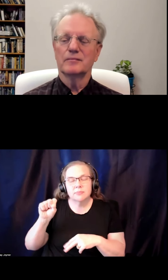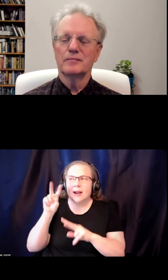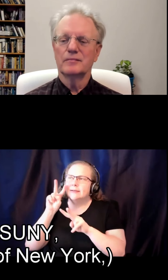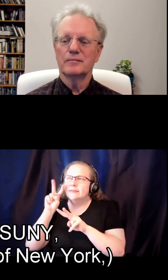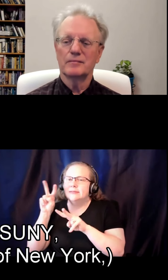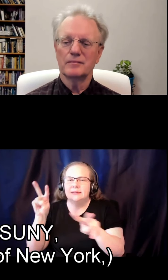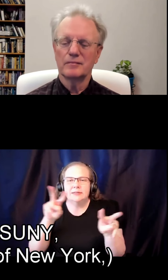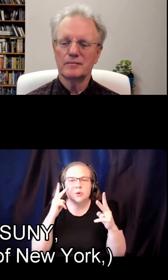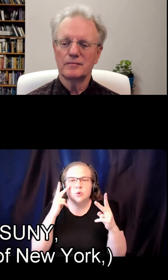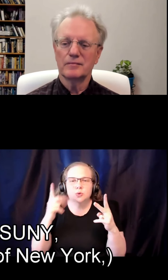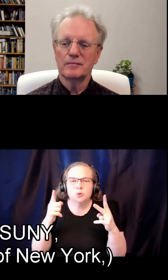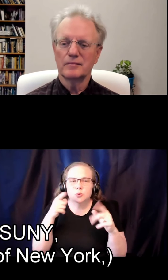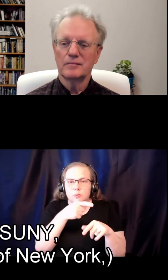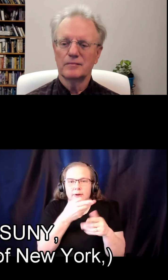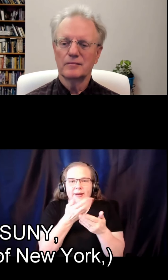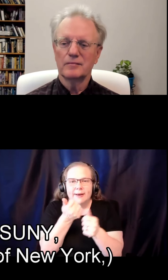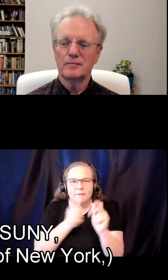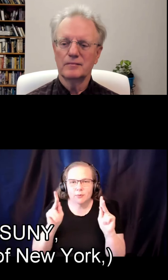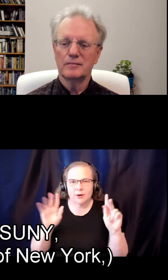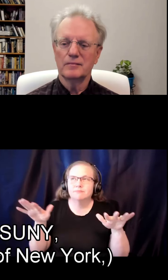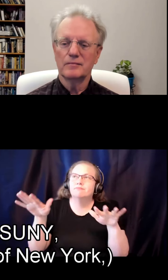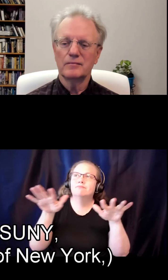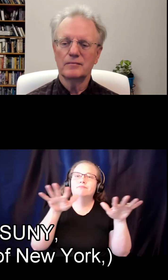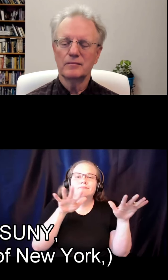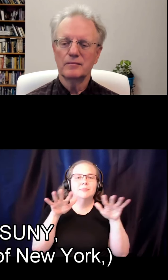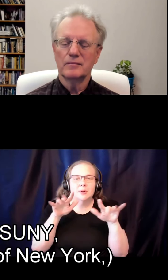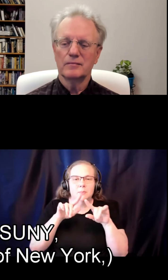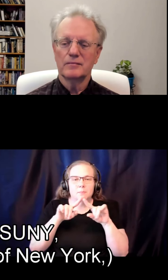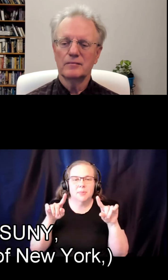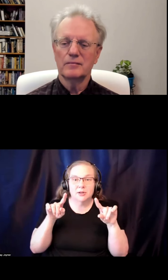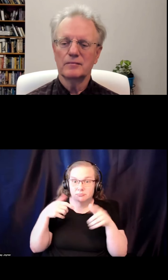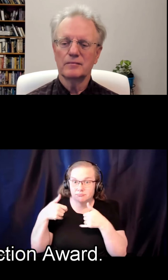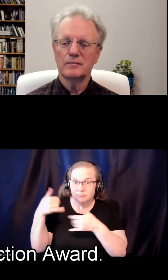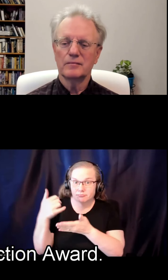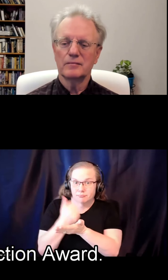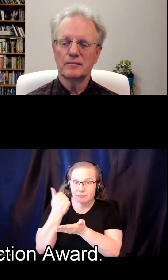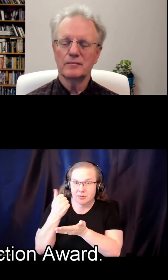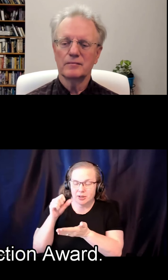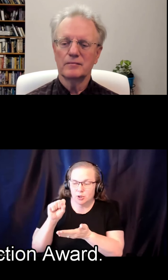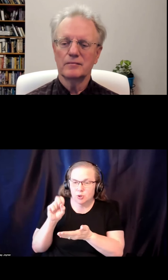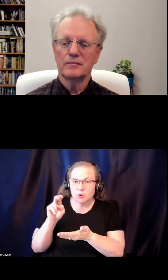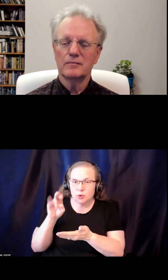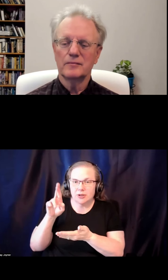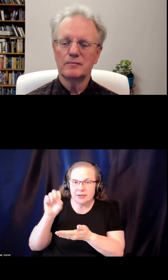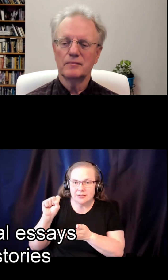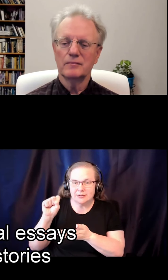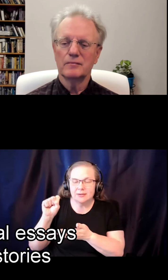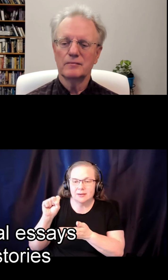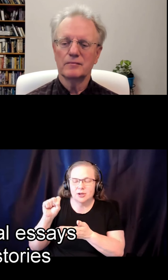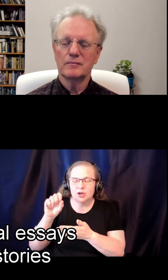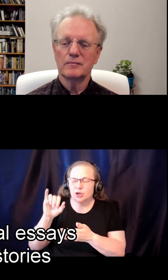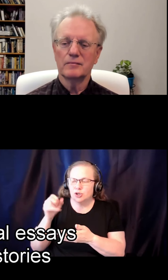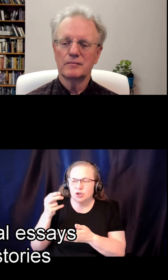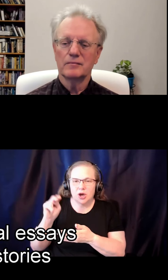stories, won a 2009 SUNY, State University of New York, John Gardner Fiction Award.